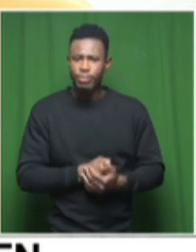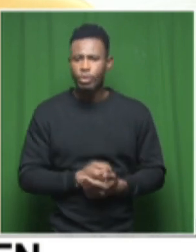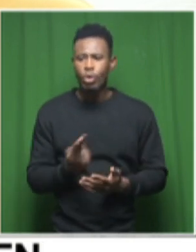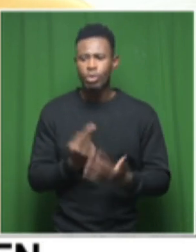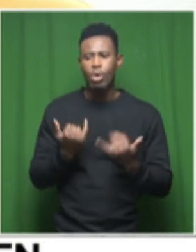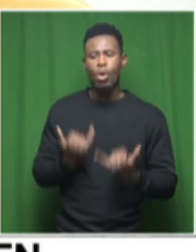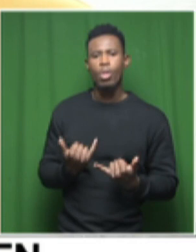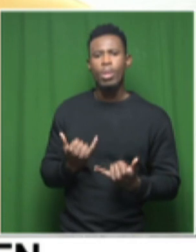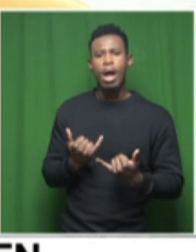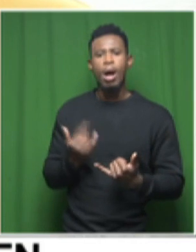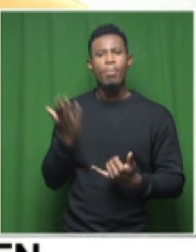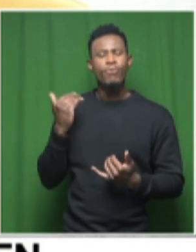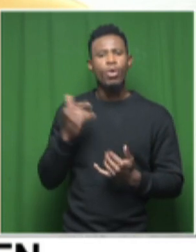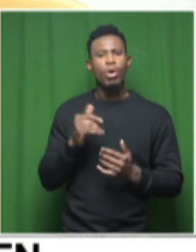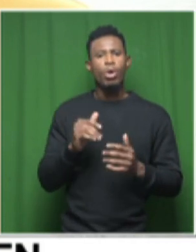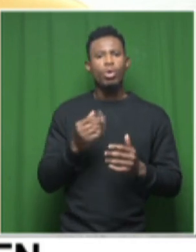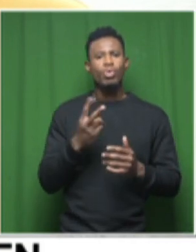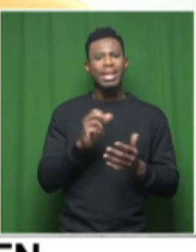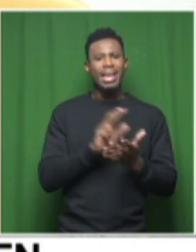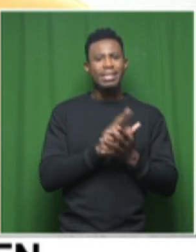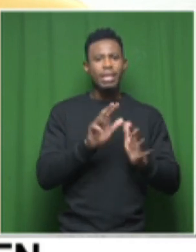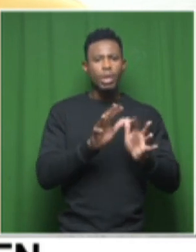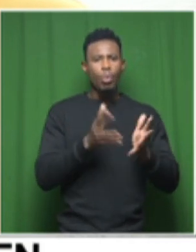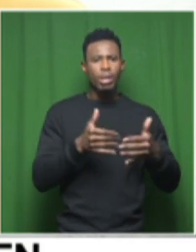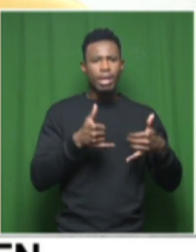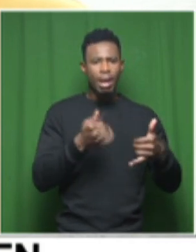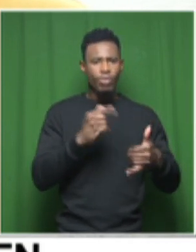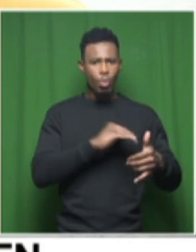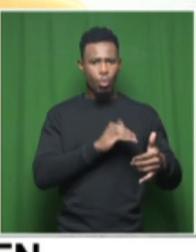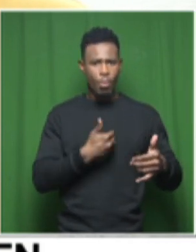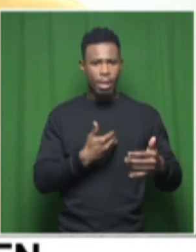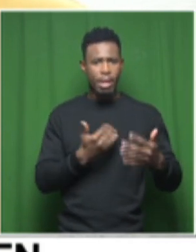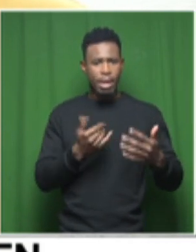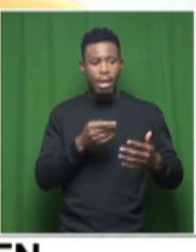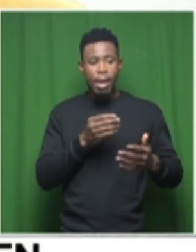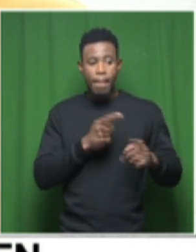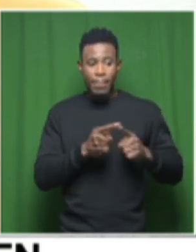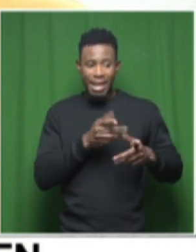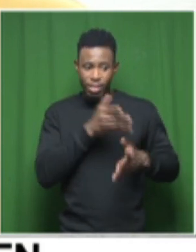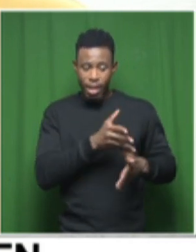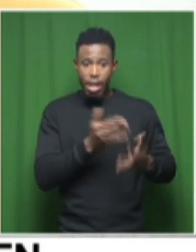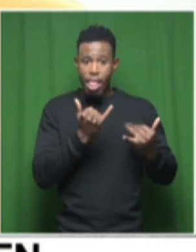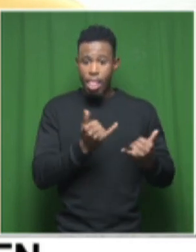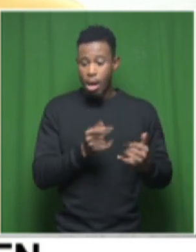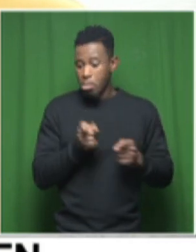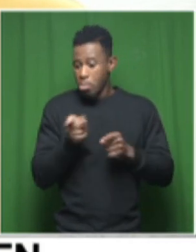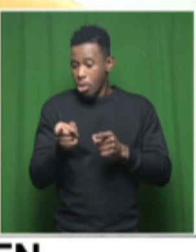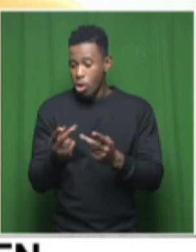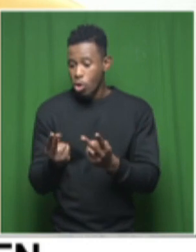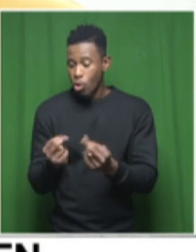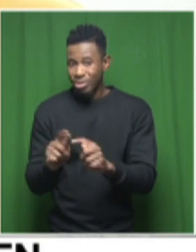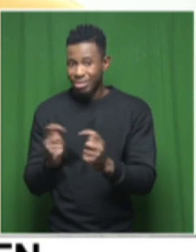Banyana team, and are we on the right track in terms of managing and nurturing our elite players?